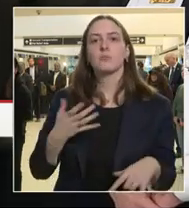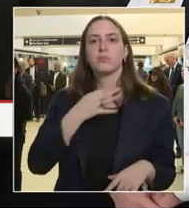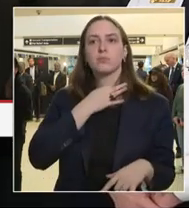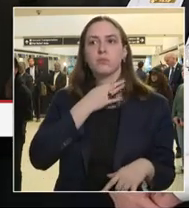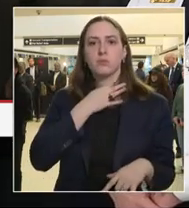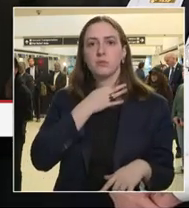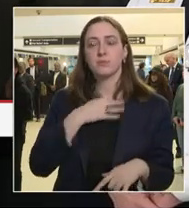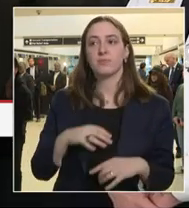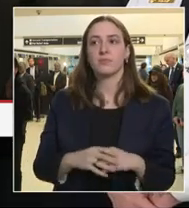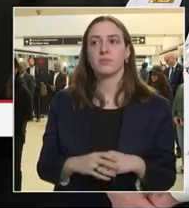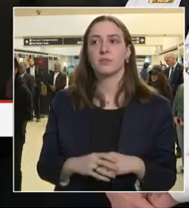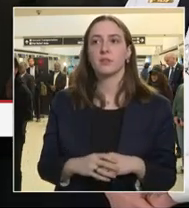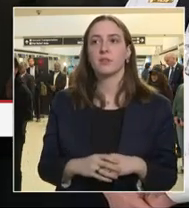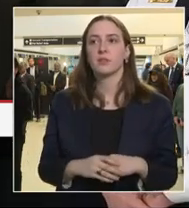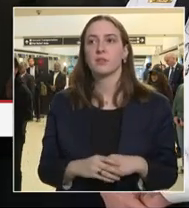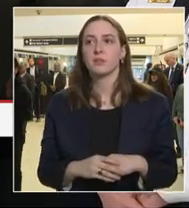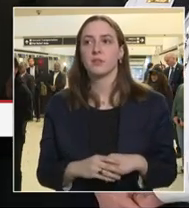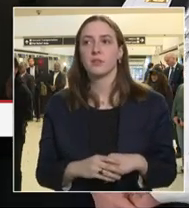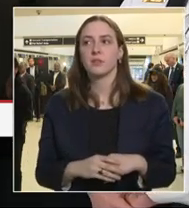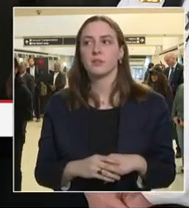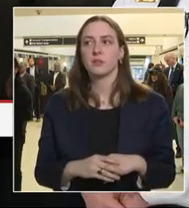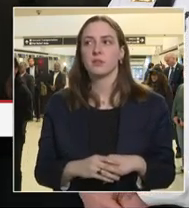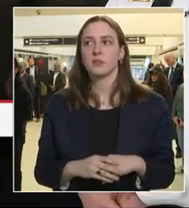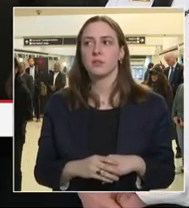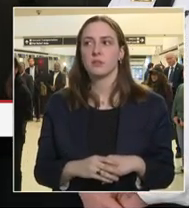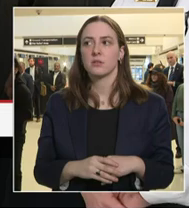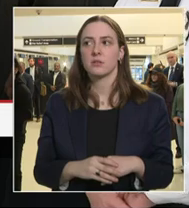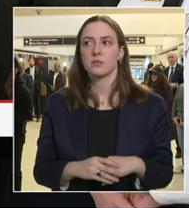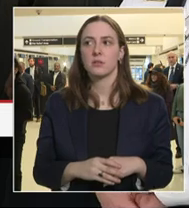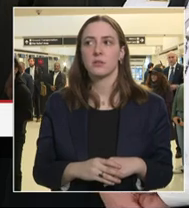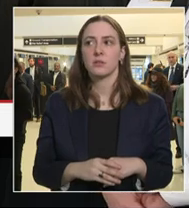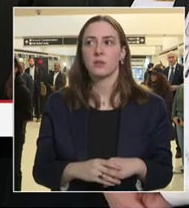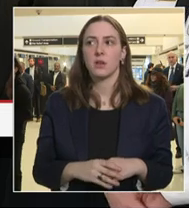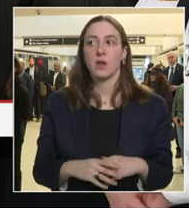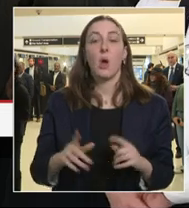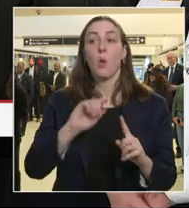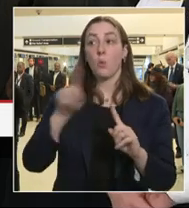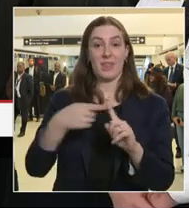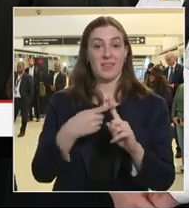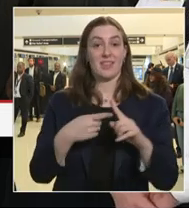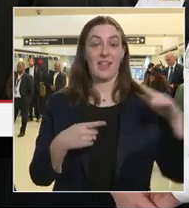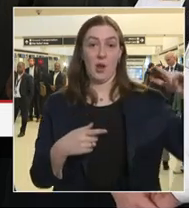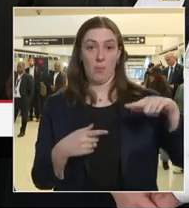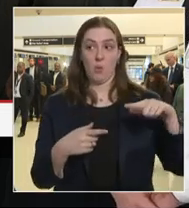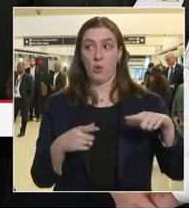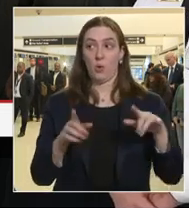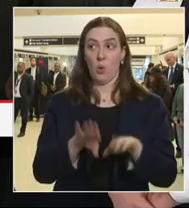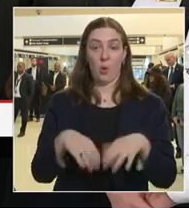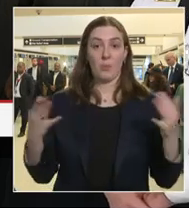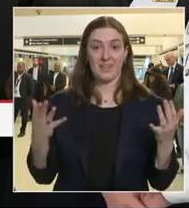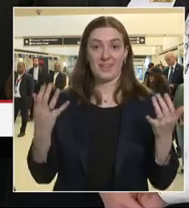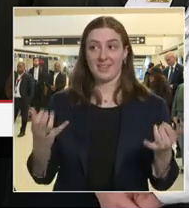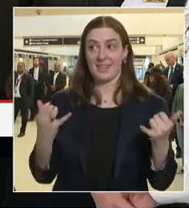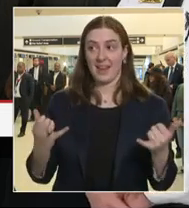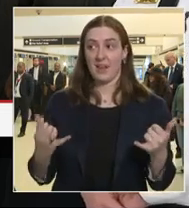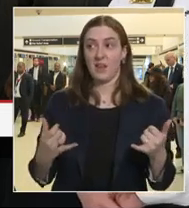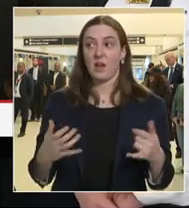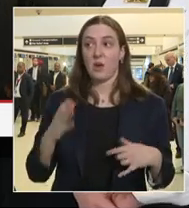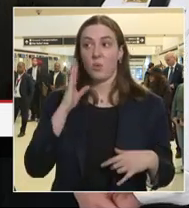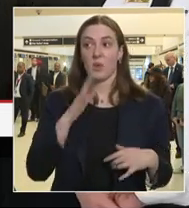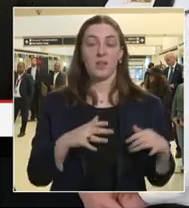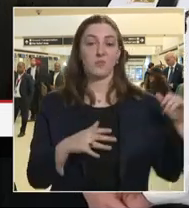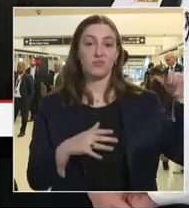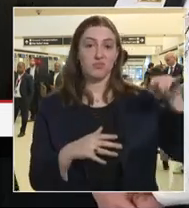today, will planes be on that flight pattern again, or are they being directed to fly a different way to